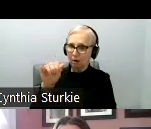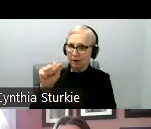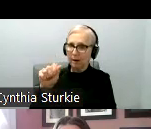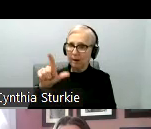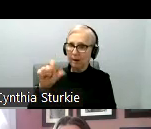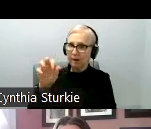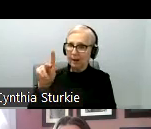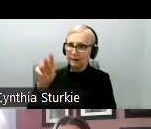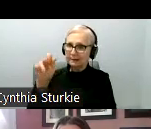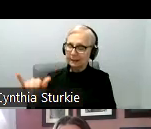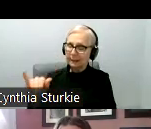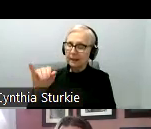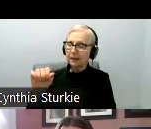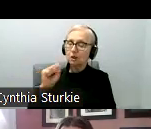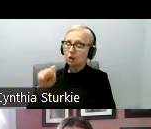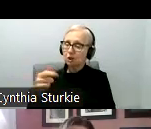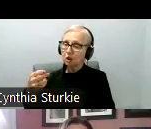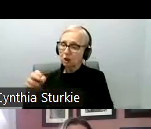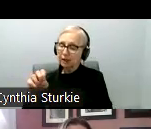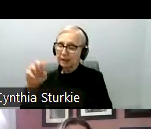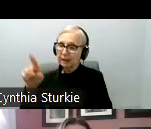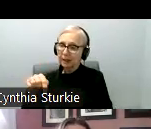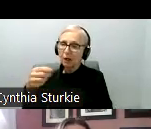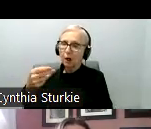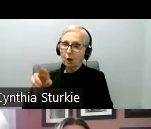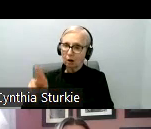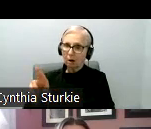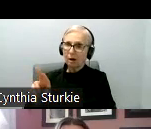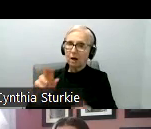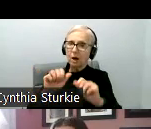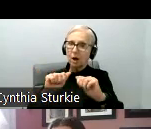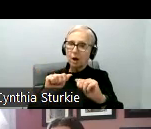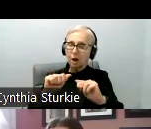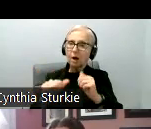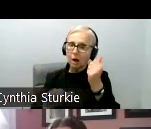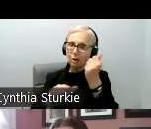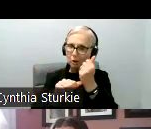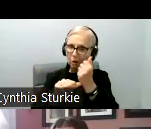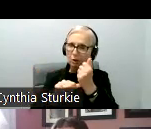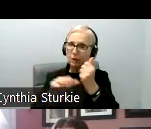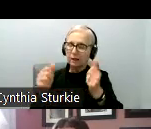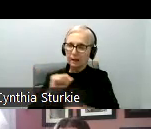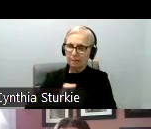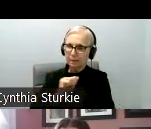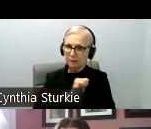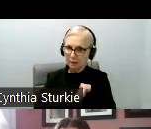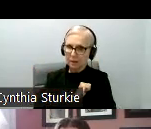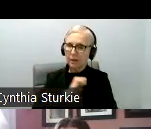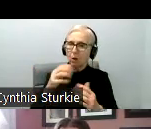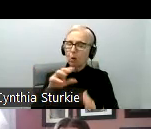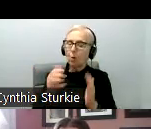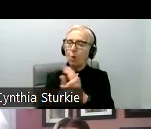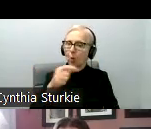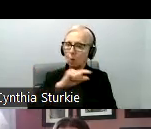pronouns are she, her, and I am the Safety Net Associate Director at the Behavioral Health Administration in our Quality and